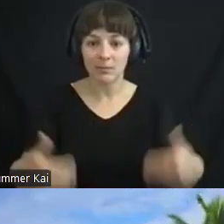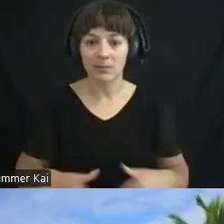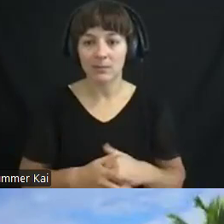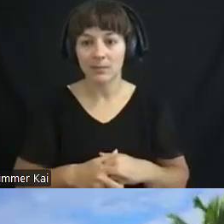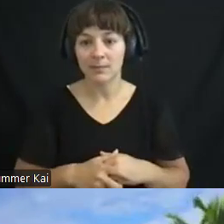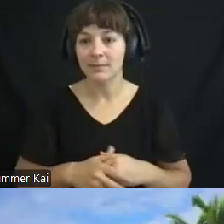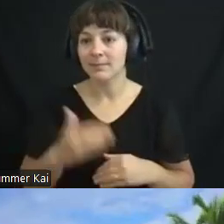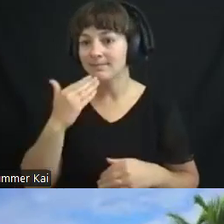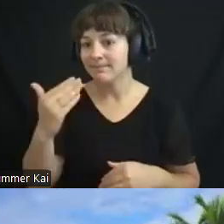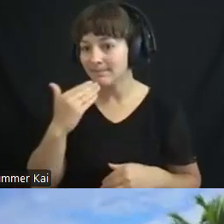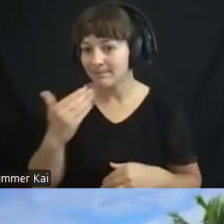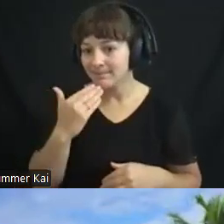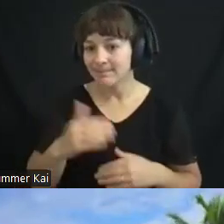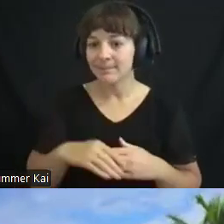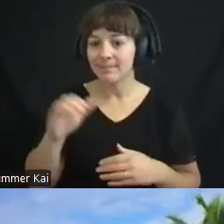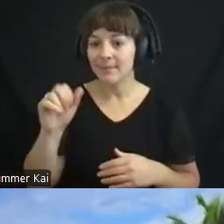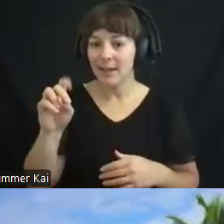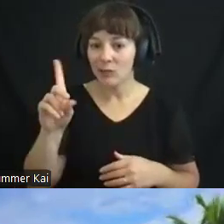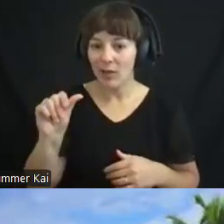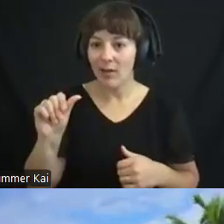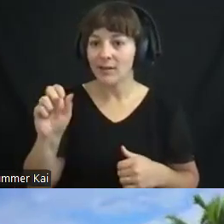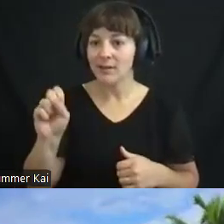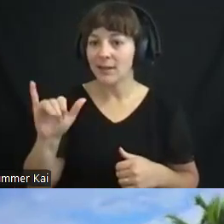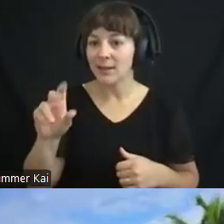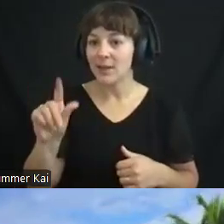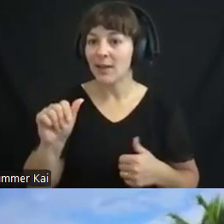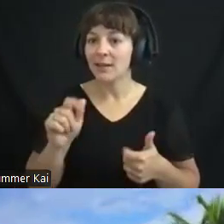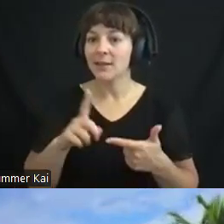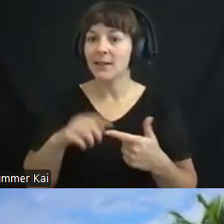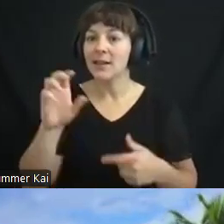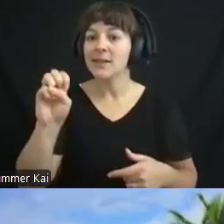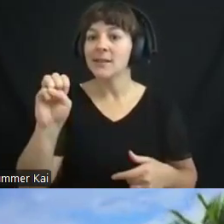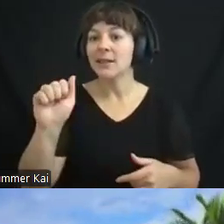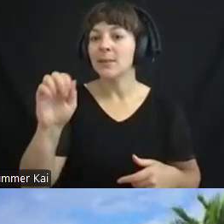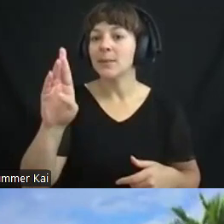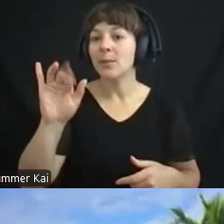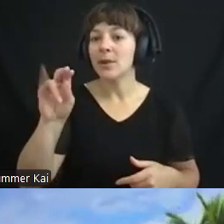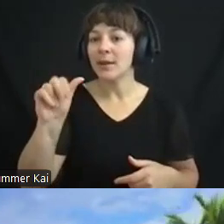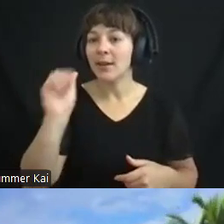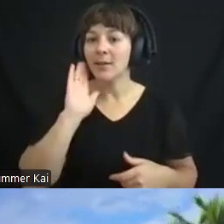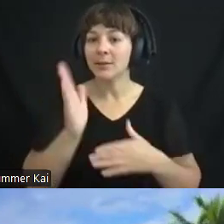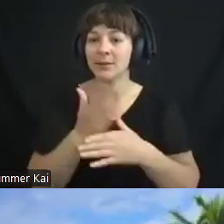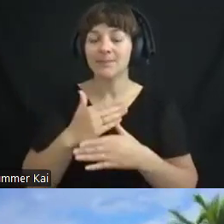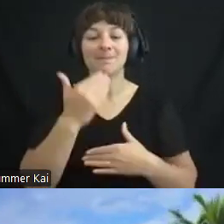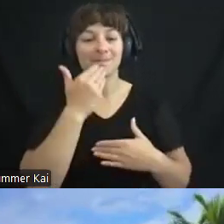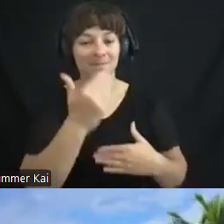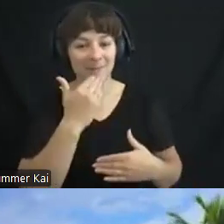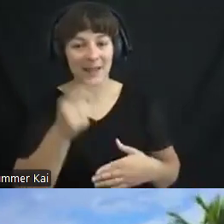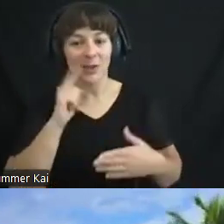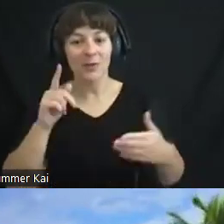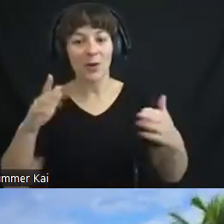Thank you, Sylvia, and thank you, Andrea. Sabrina? Thank you, Hagar and Sherry, for giving us this